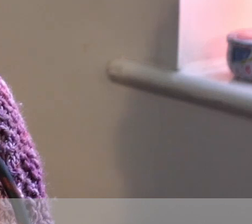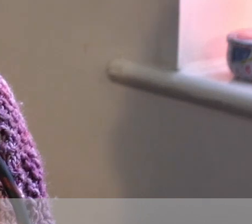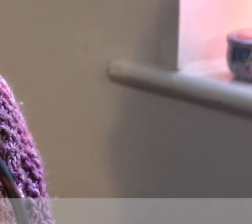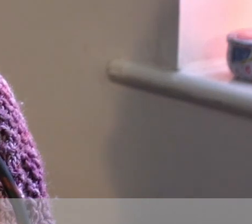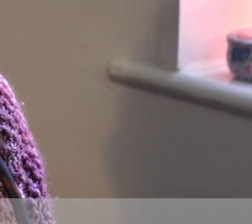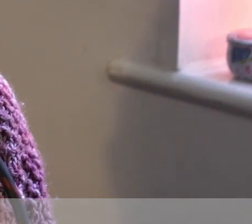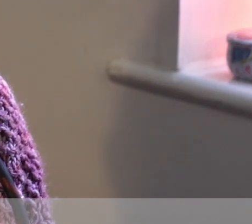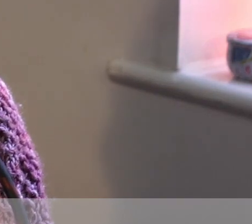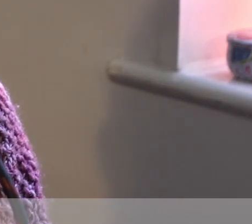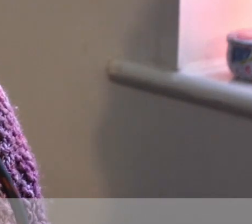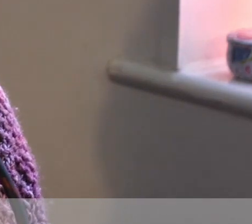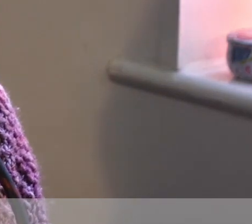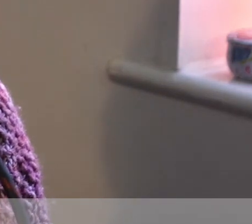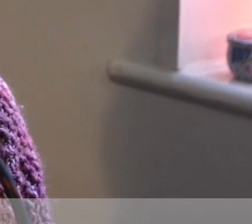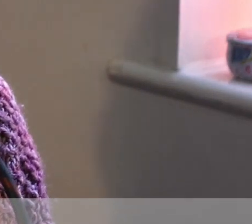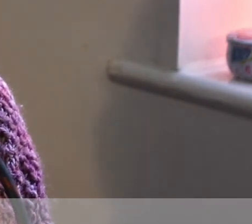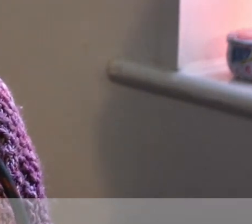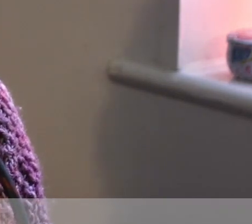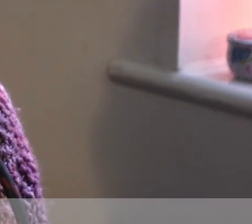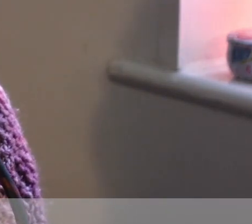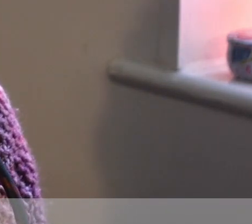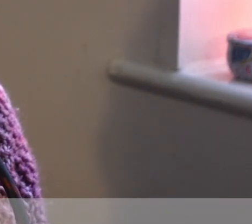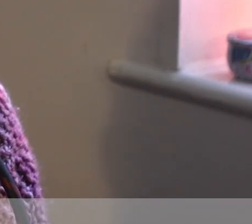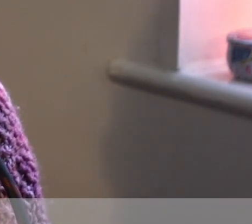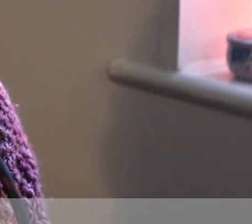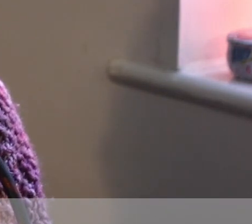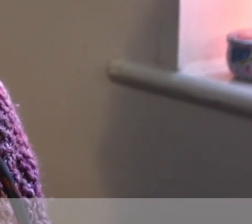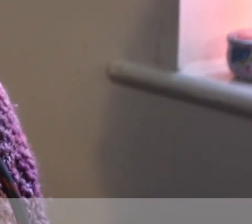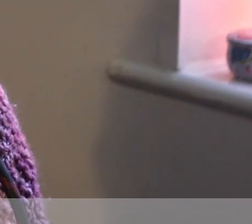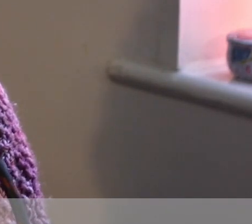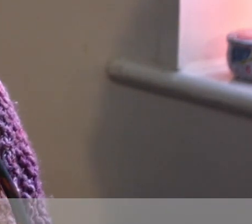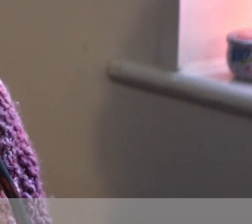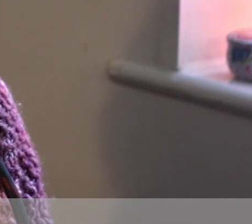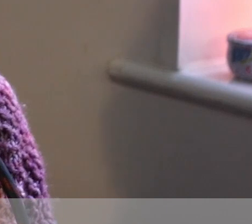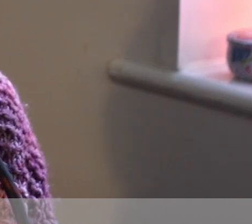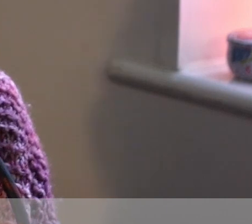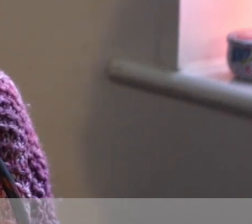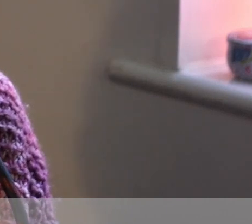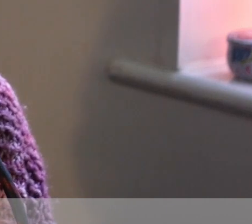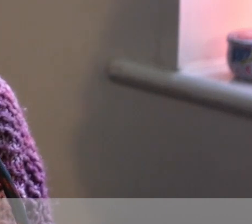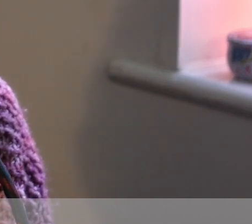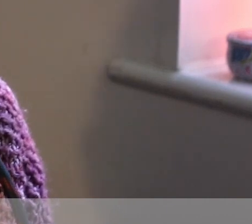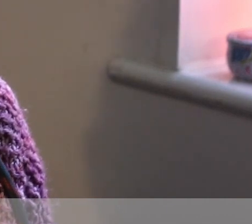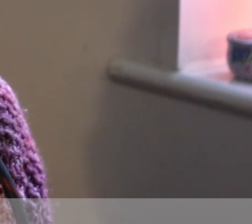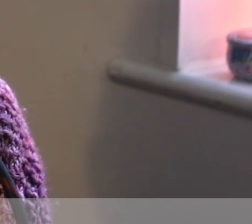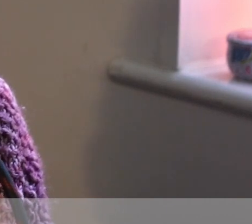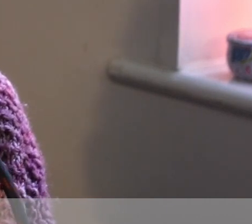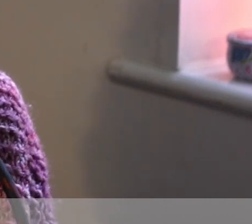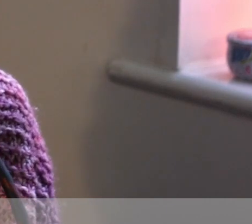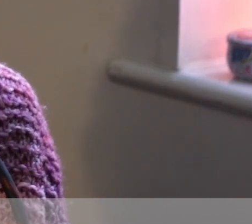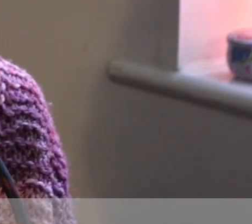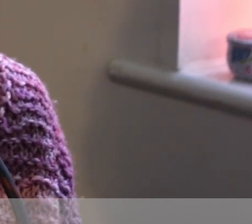Piano notes run a little ahead, unlimited by their 12-note cages, saying, remember, we are free to